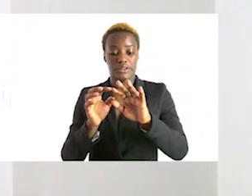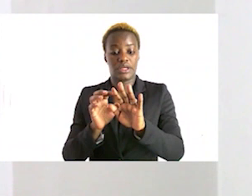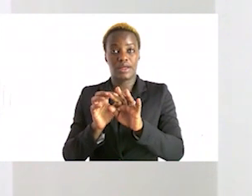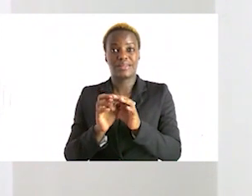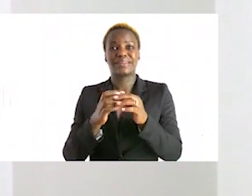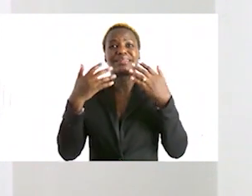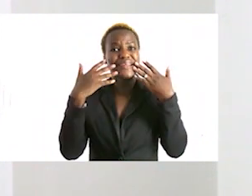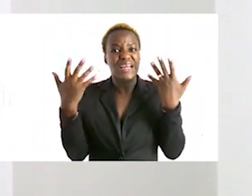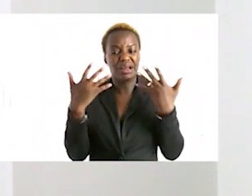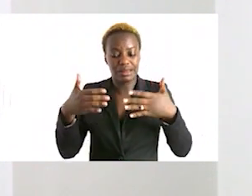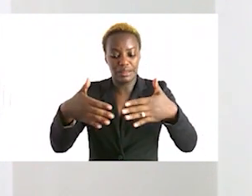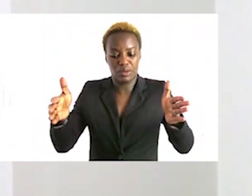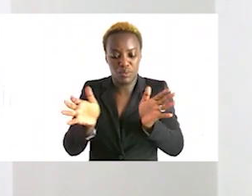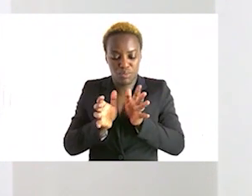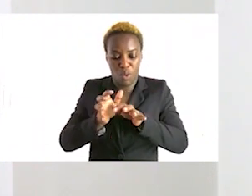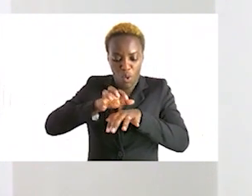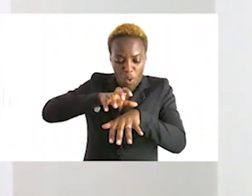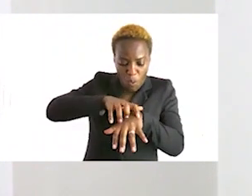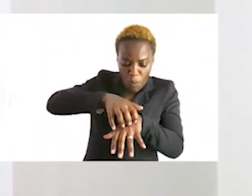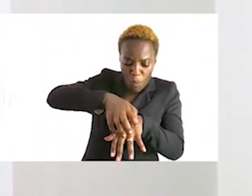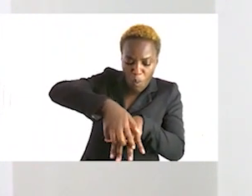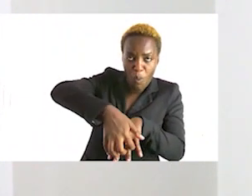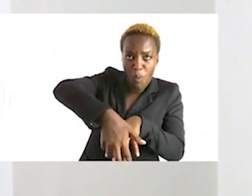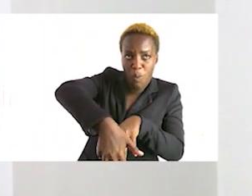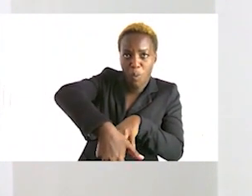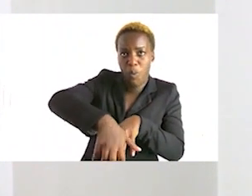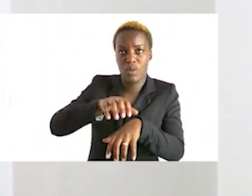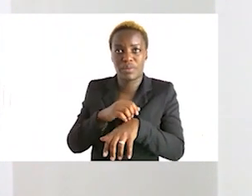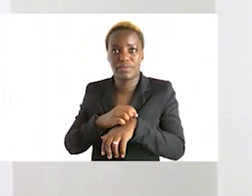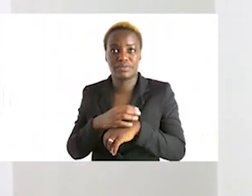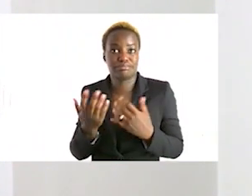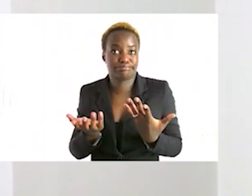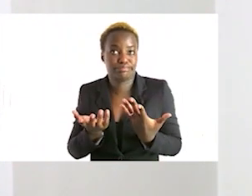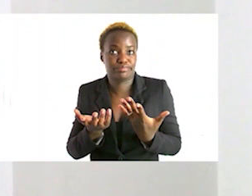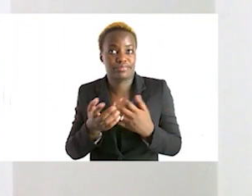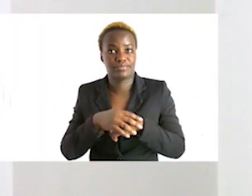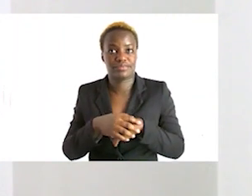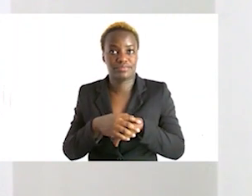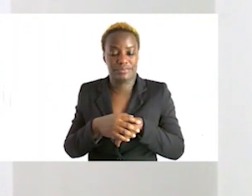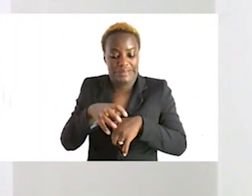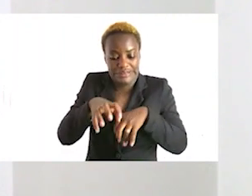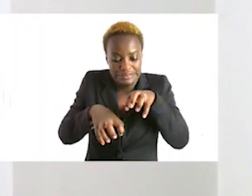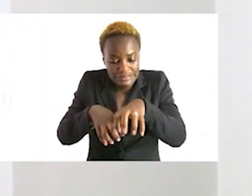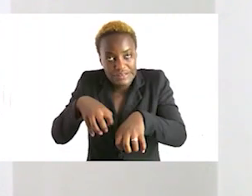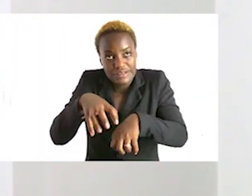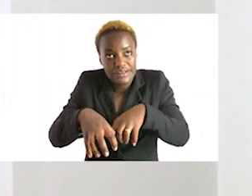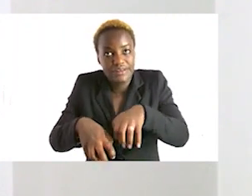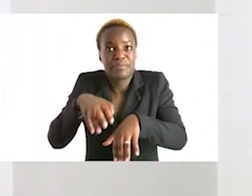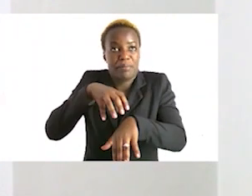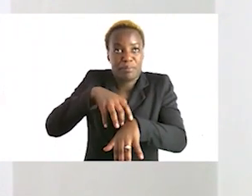climbing down the box. Nay, it is climbing down the box. Very good. Those are also all